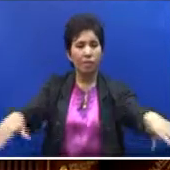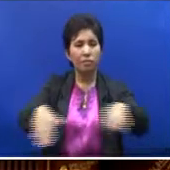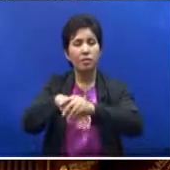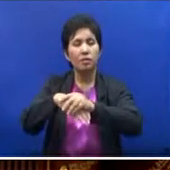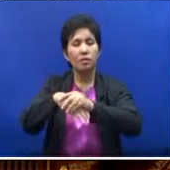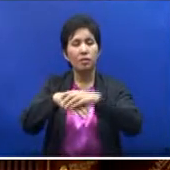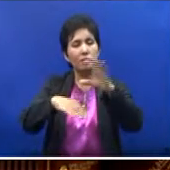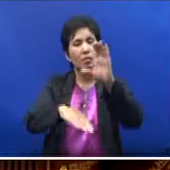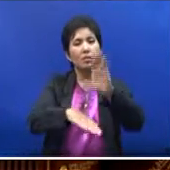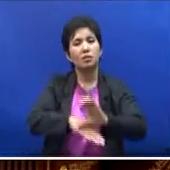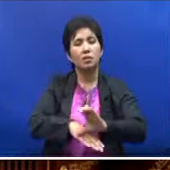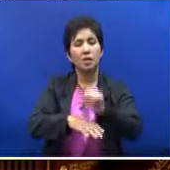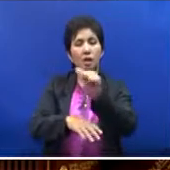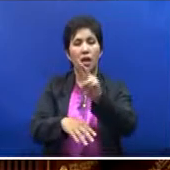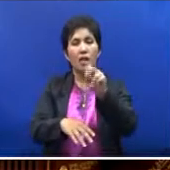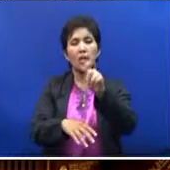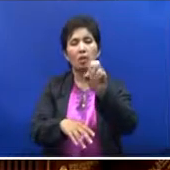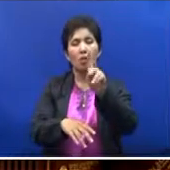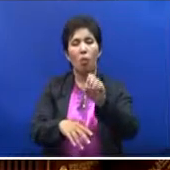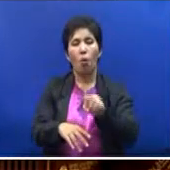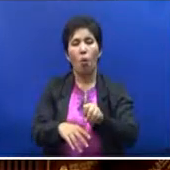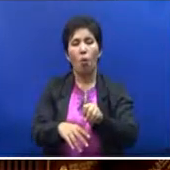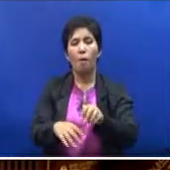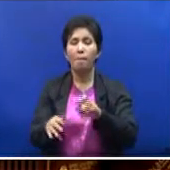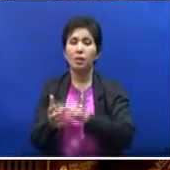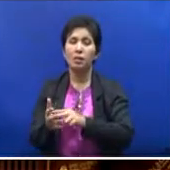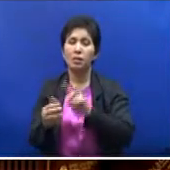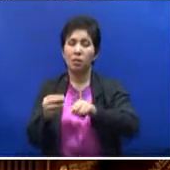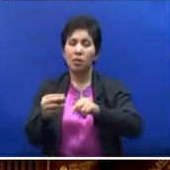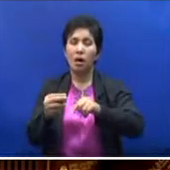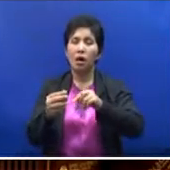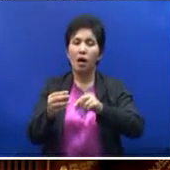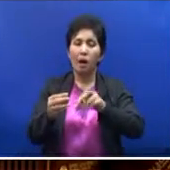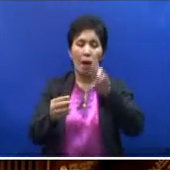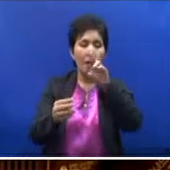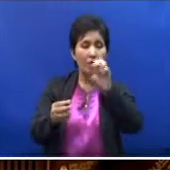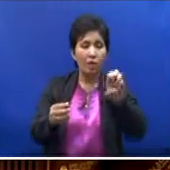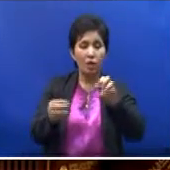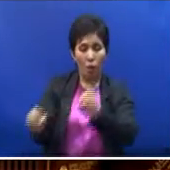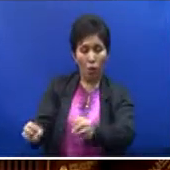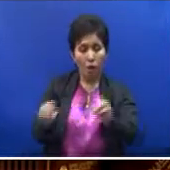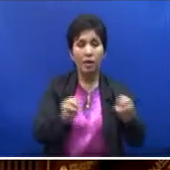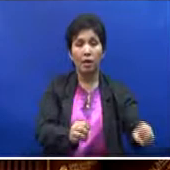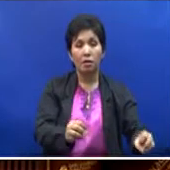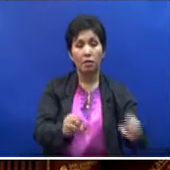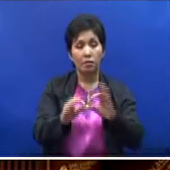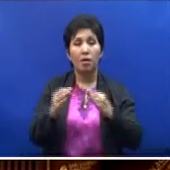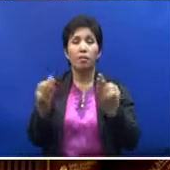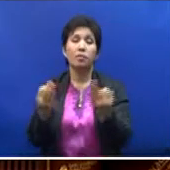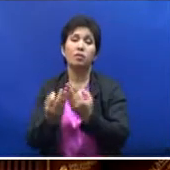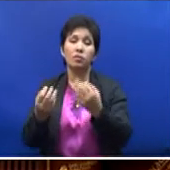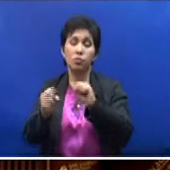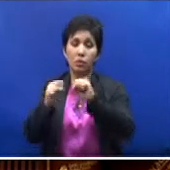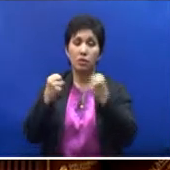cultural, from anthropologist's view, it is about reorganizations of social agents, okay, in terms of their social